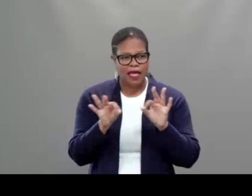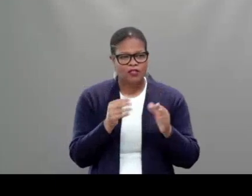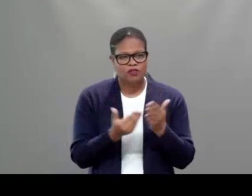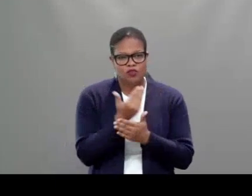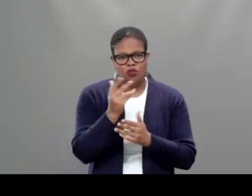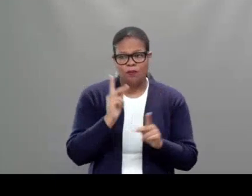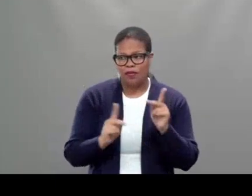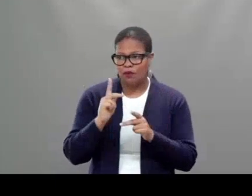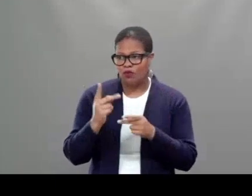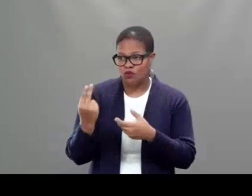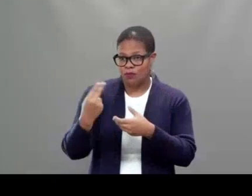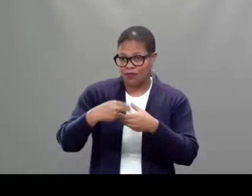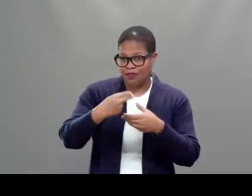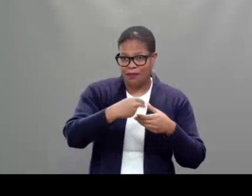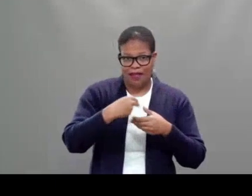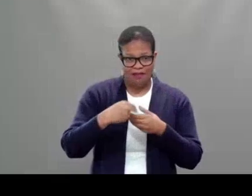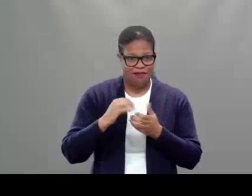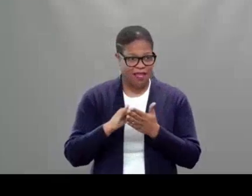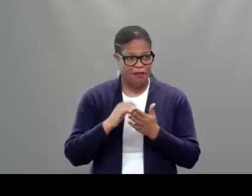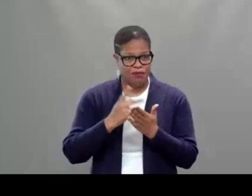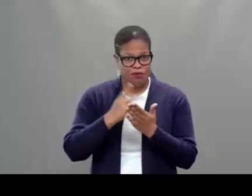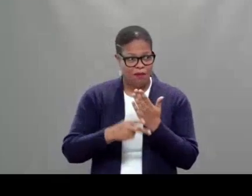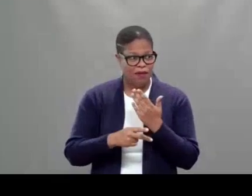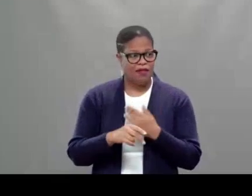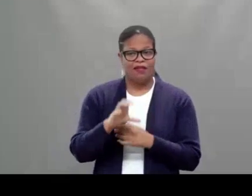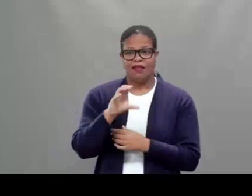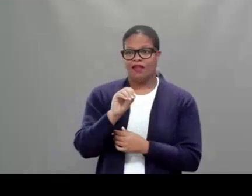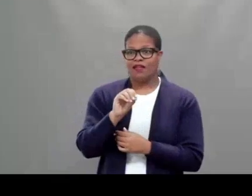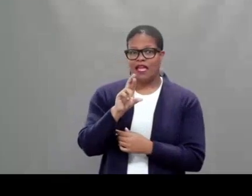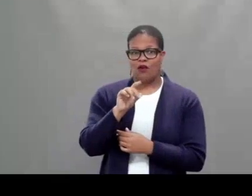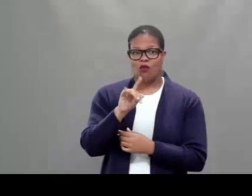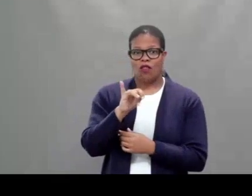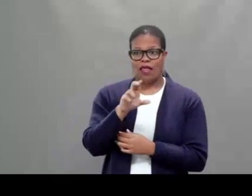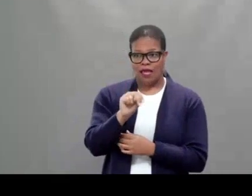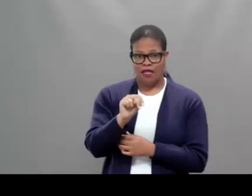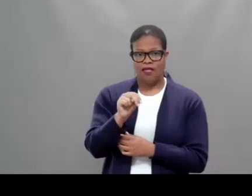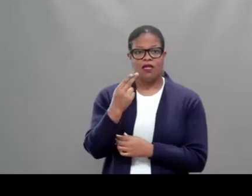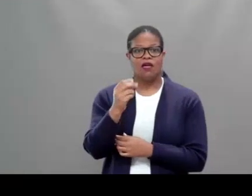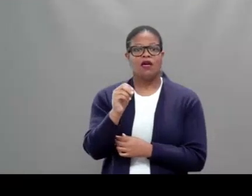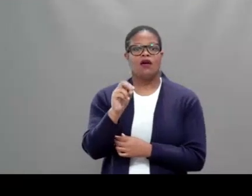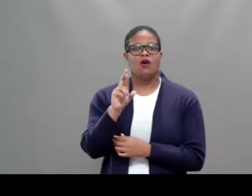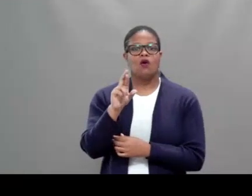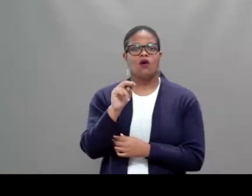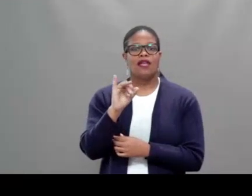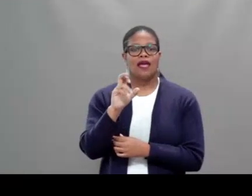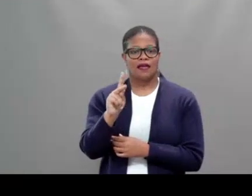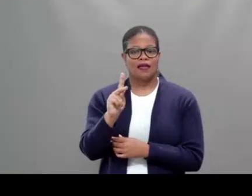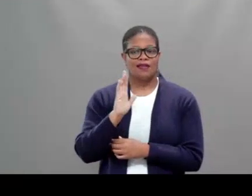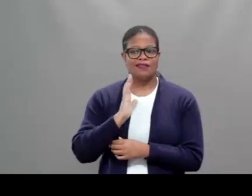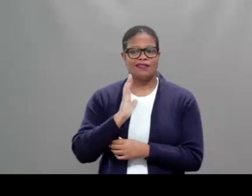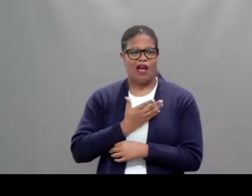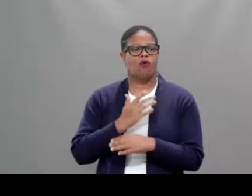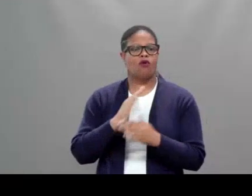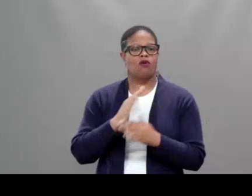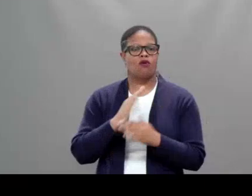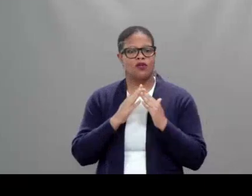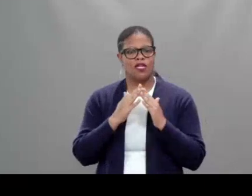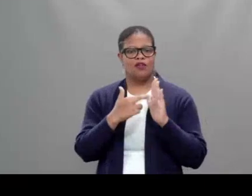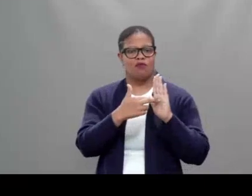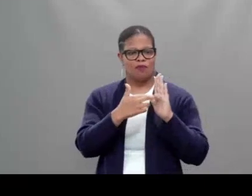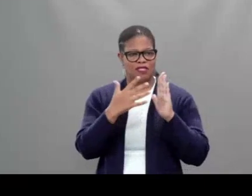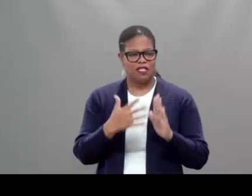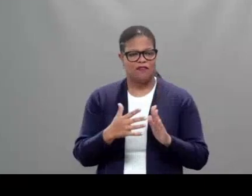to participate in that program. So Carolyn Hornick is going to be our community representative,